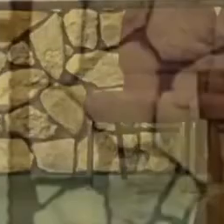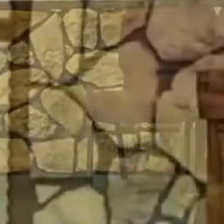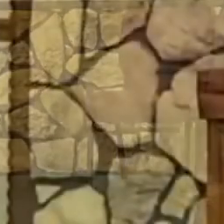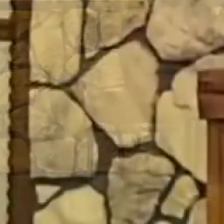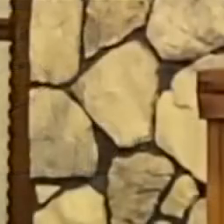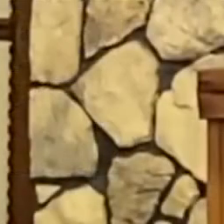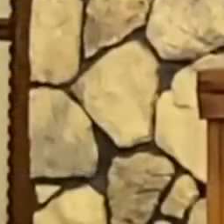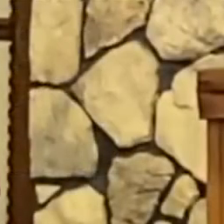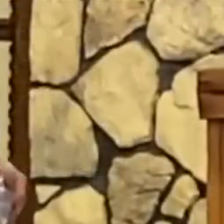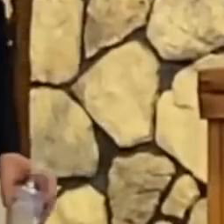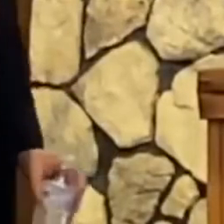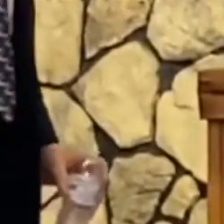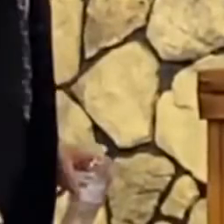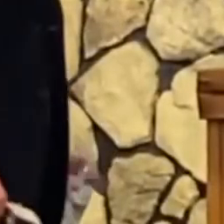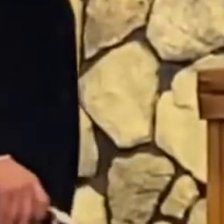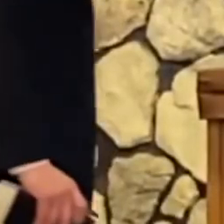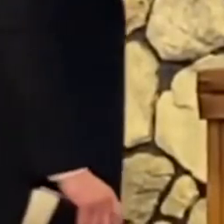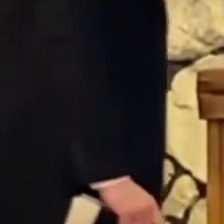Jesus.